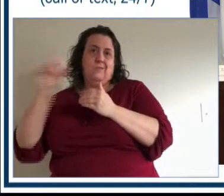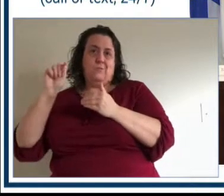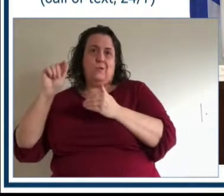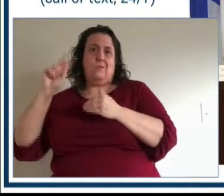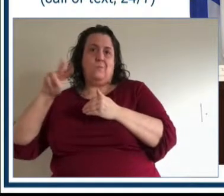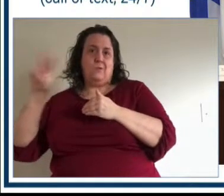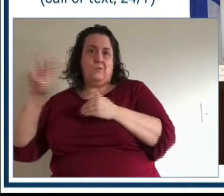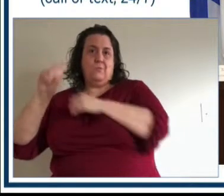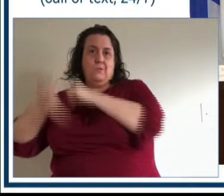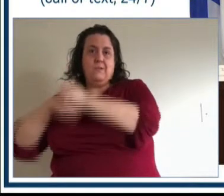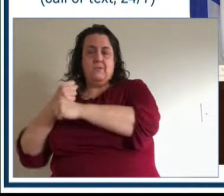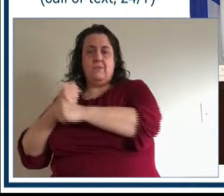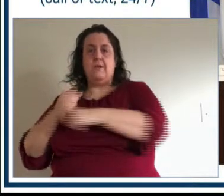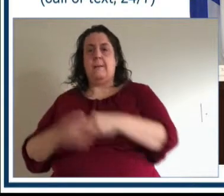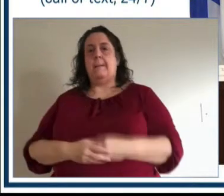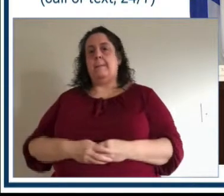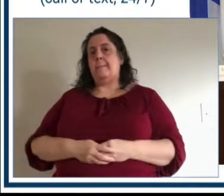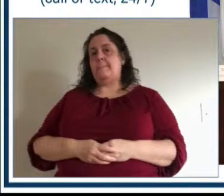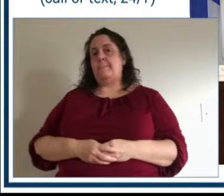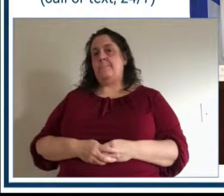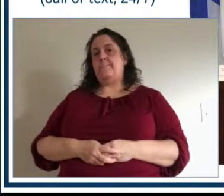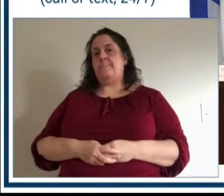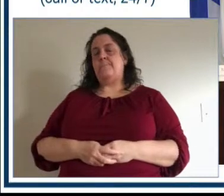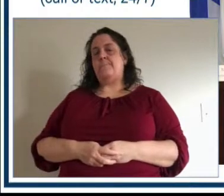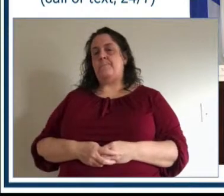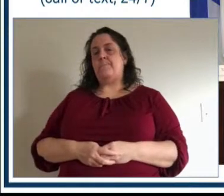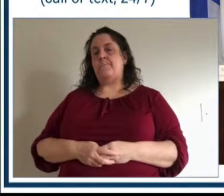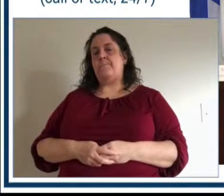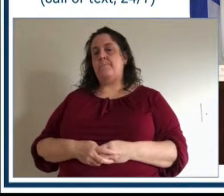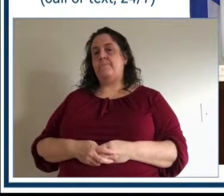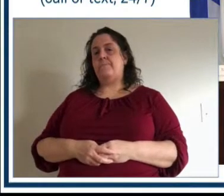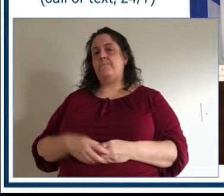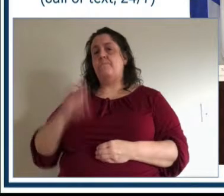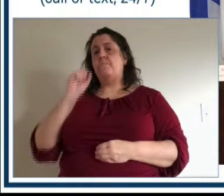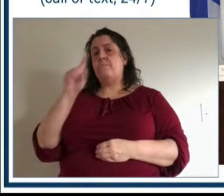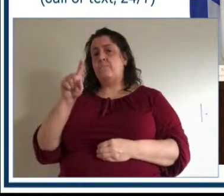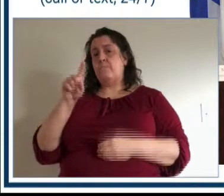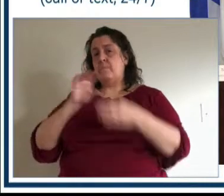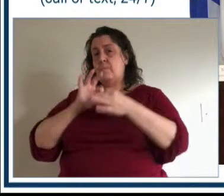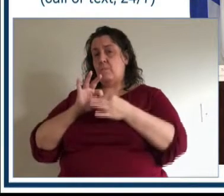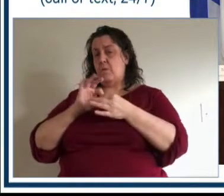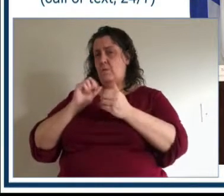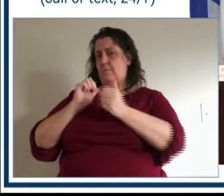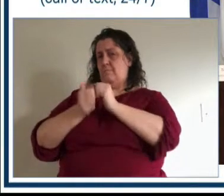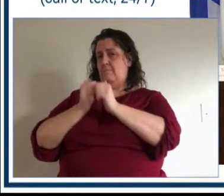competitions, Mooseheads games, is that the same thing as sports competitions? Are they